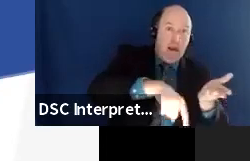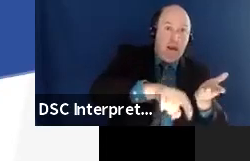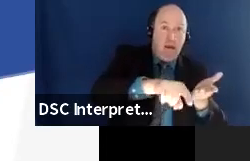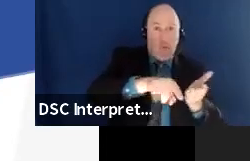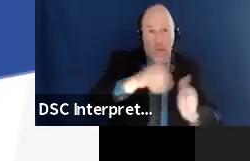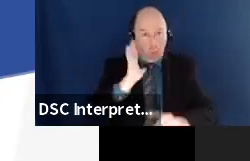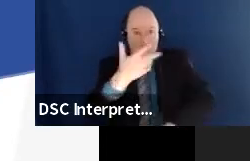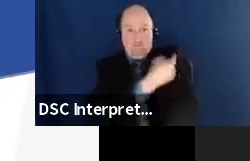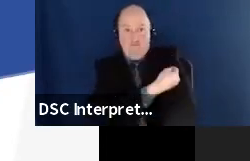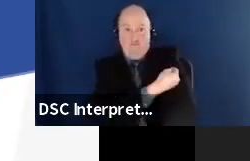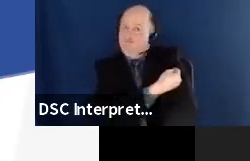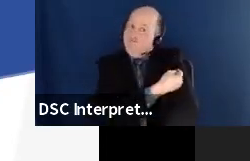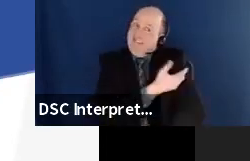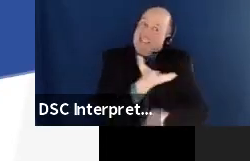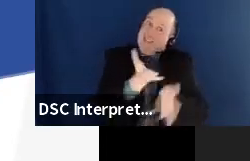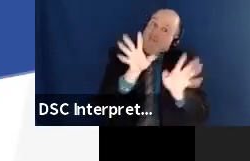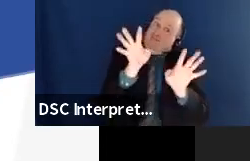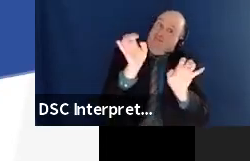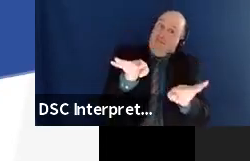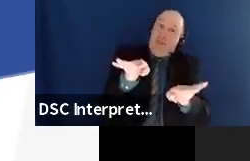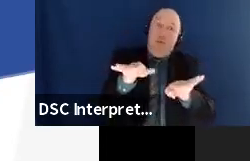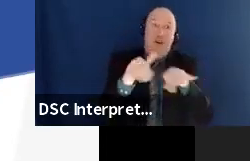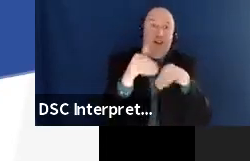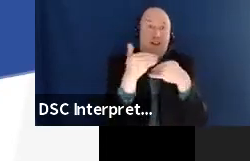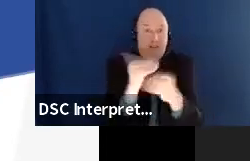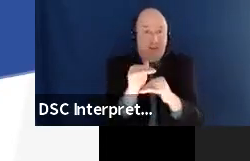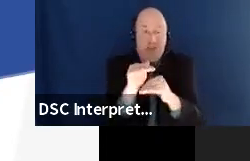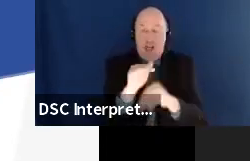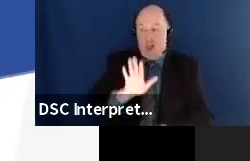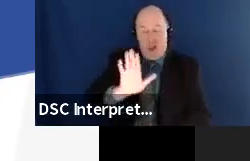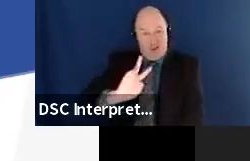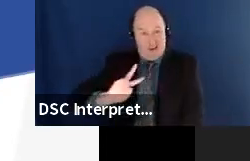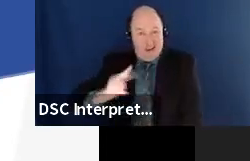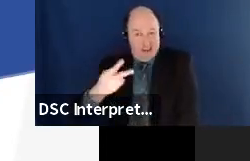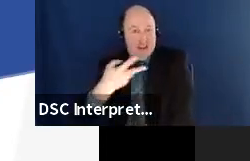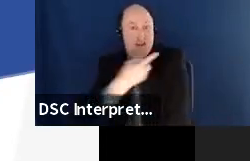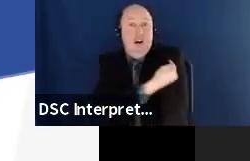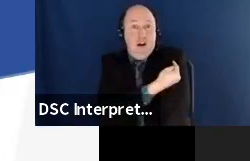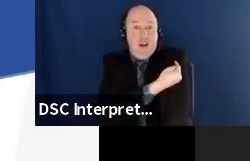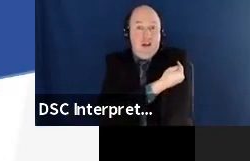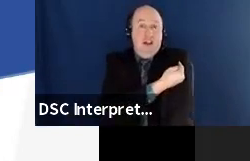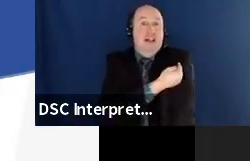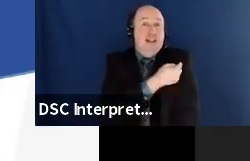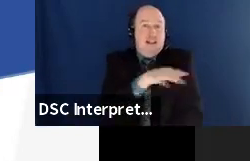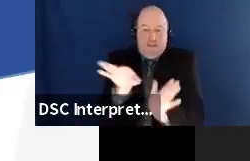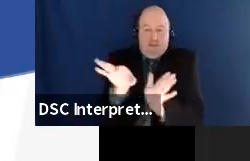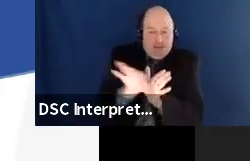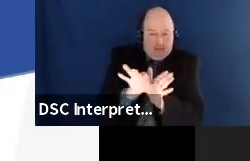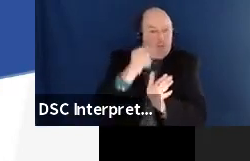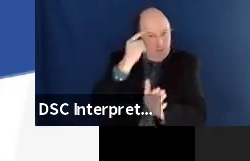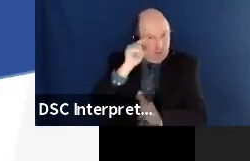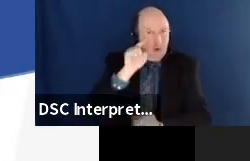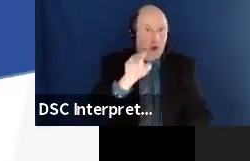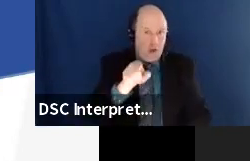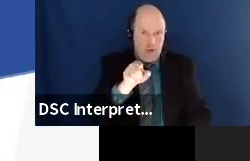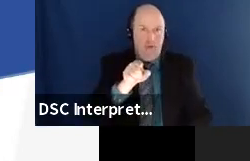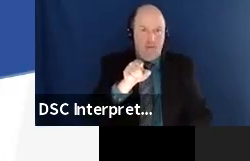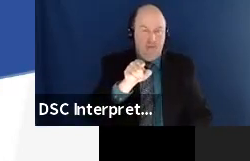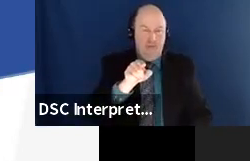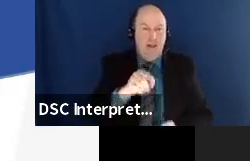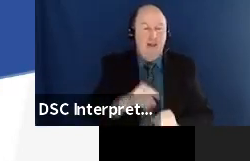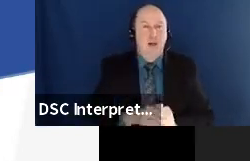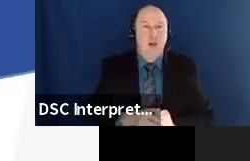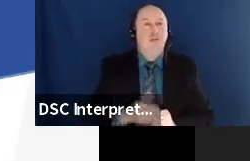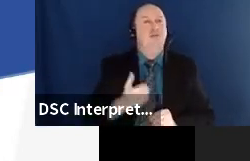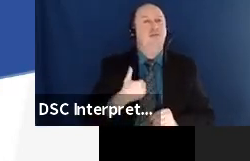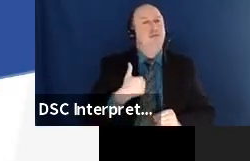supply. Your second dose is earmarked for you for your vaccination process. Protocols in